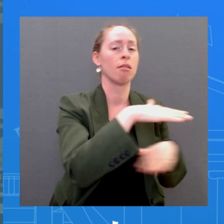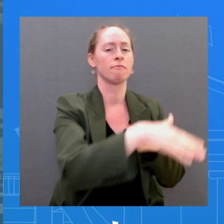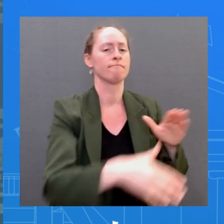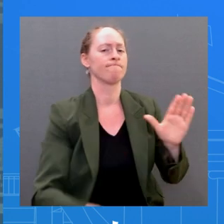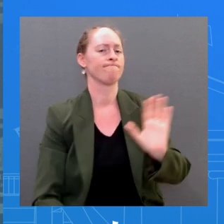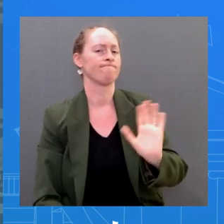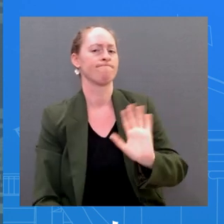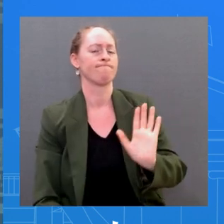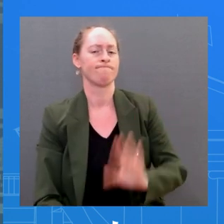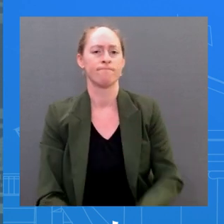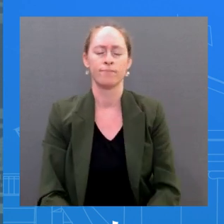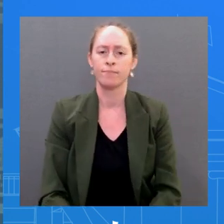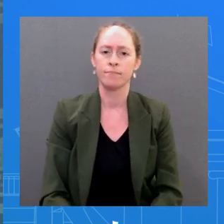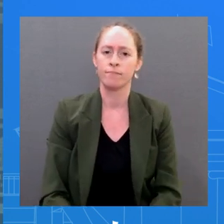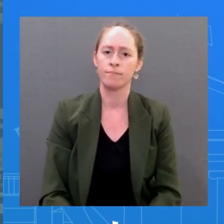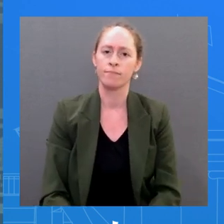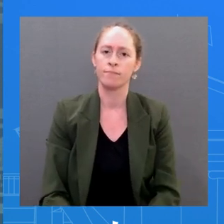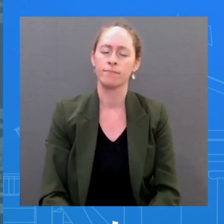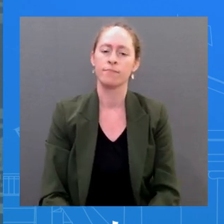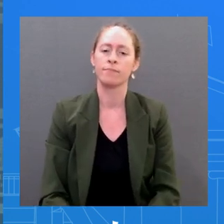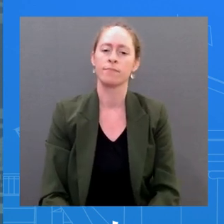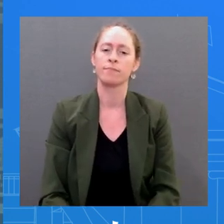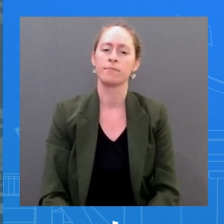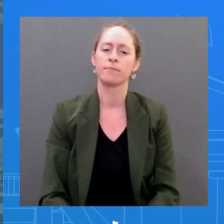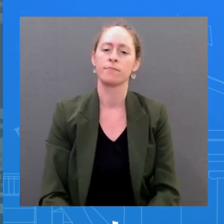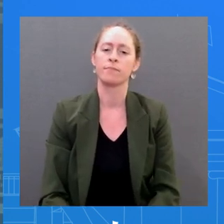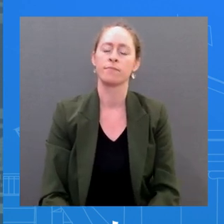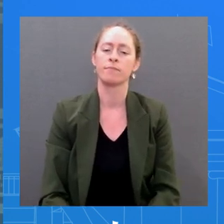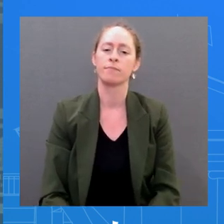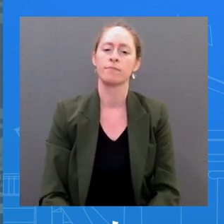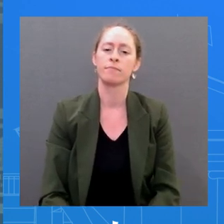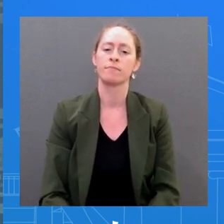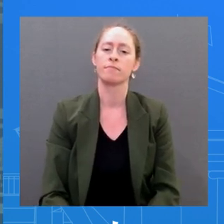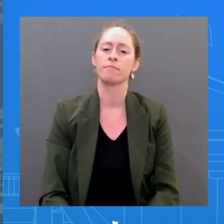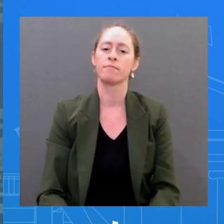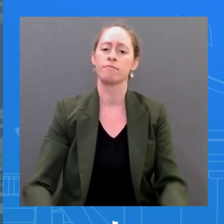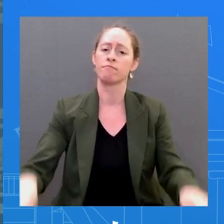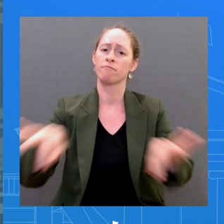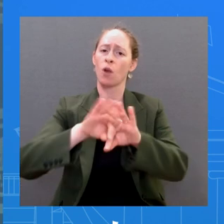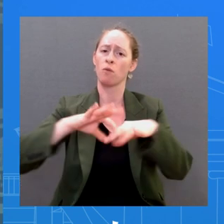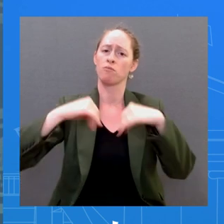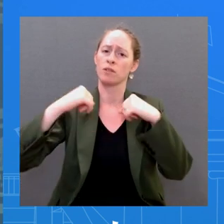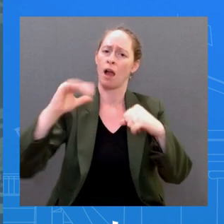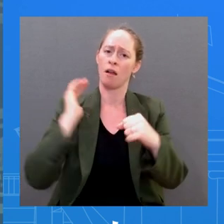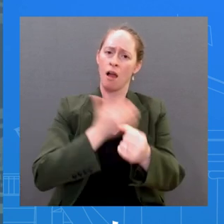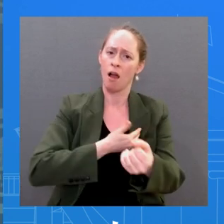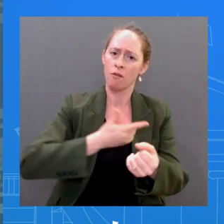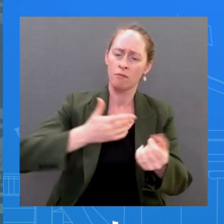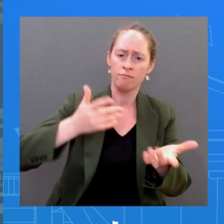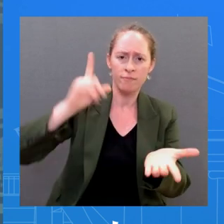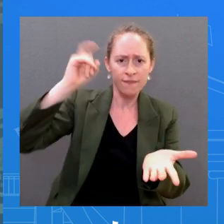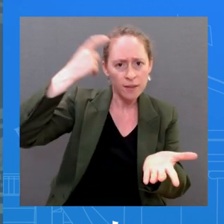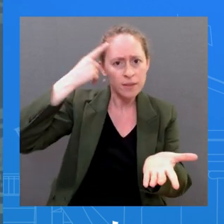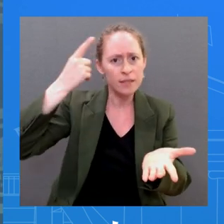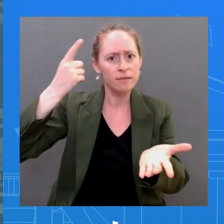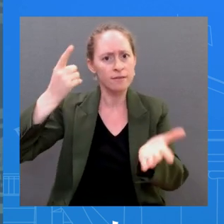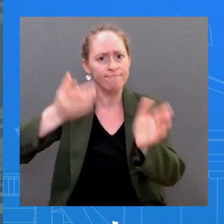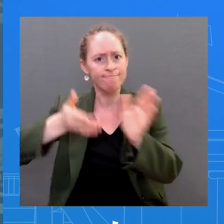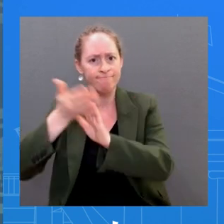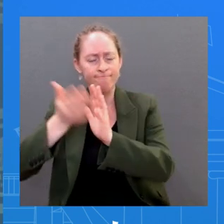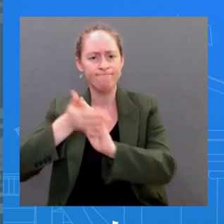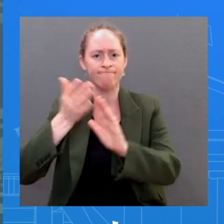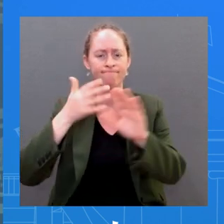to protect our democracy. That is something that the president, what happened on January 6th was a very dark day in our